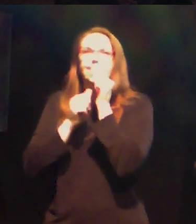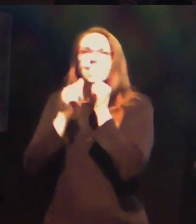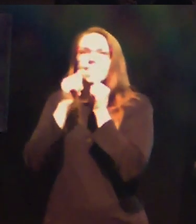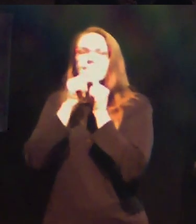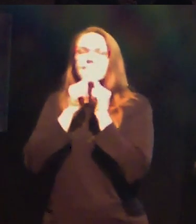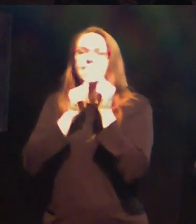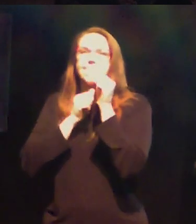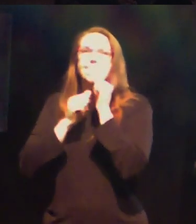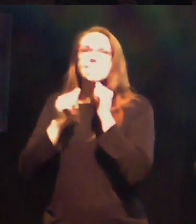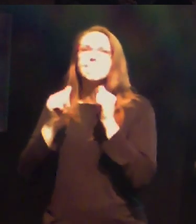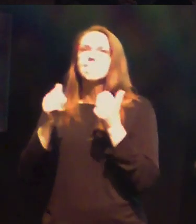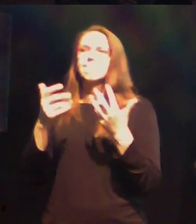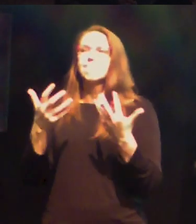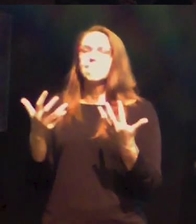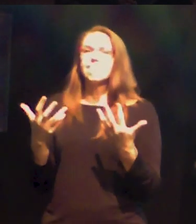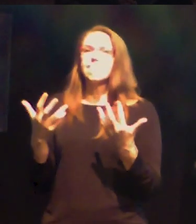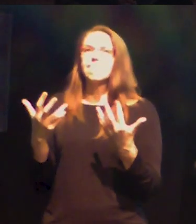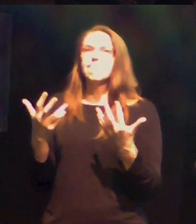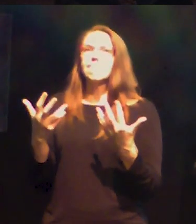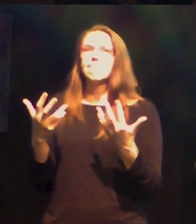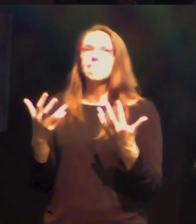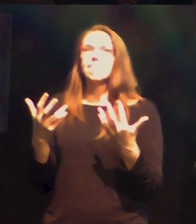may have kind of